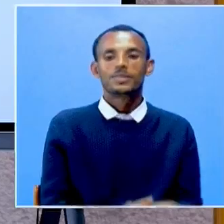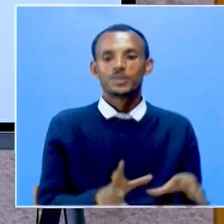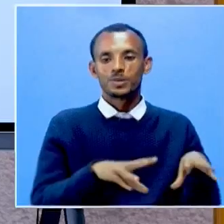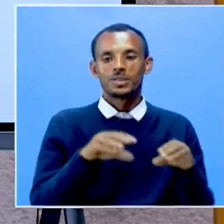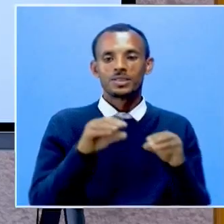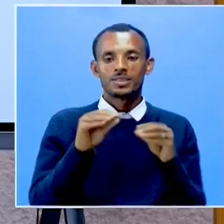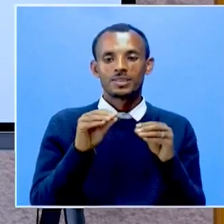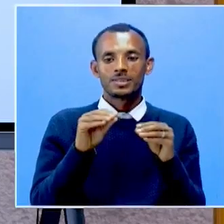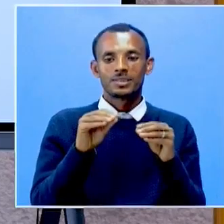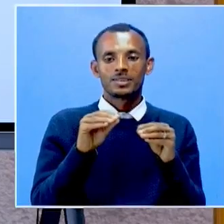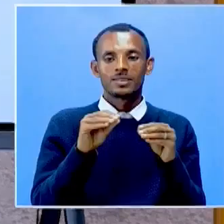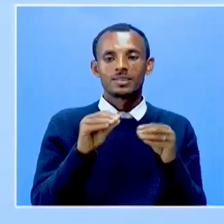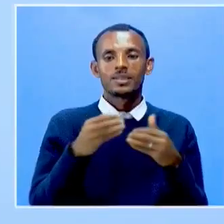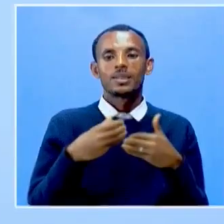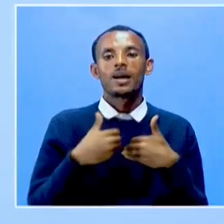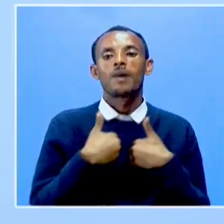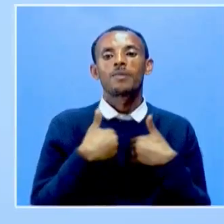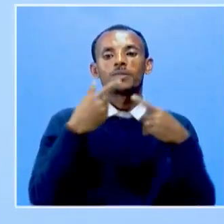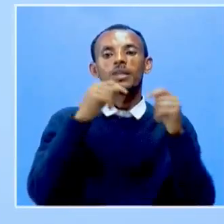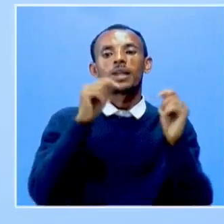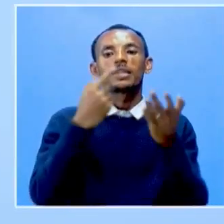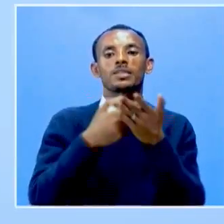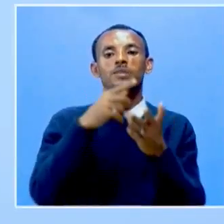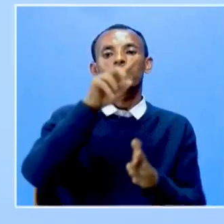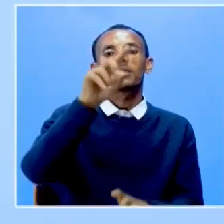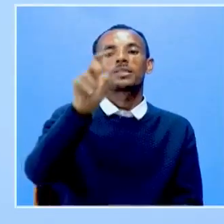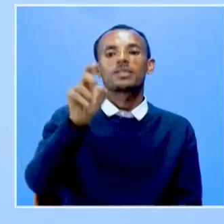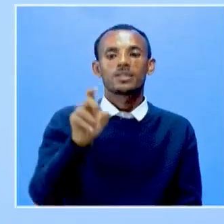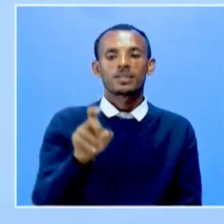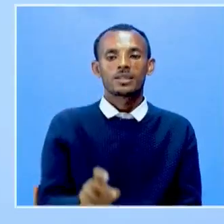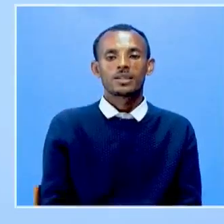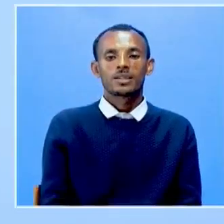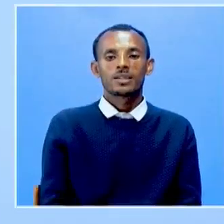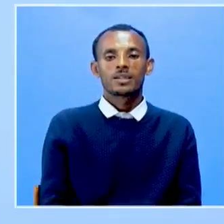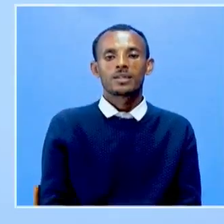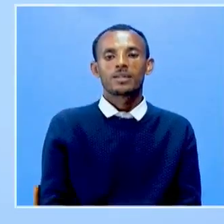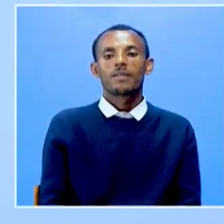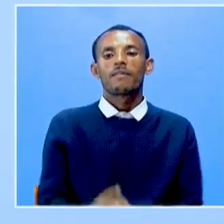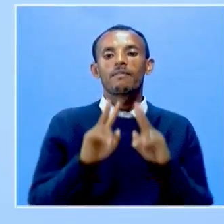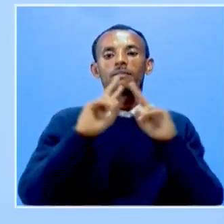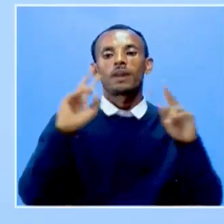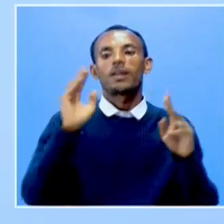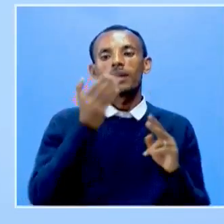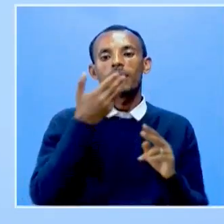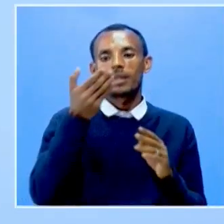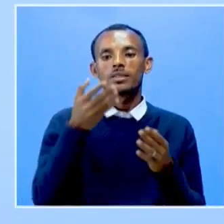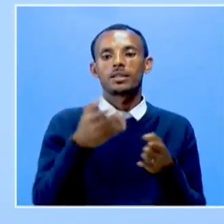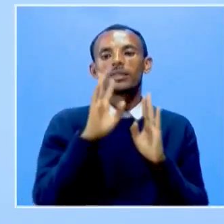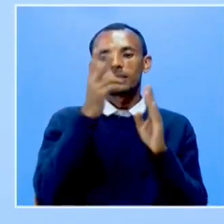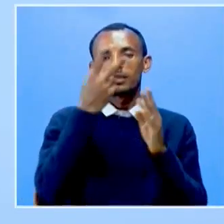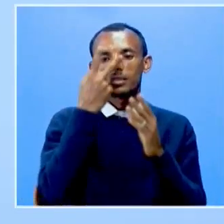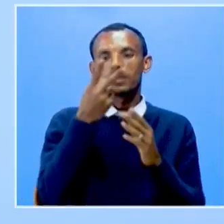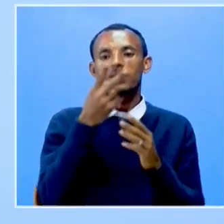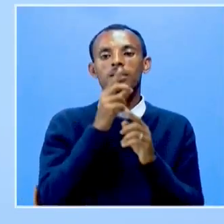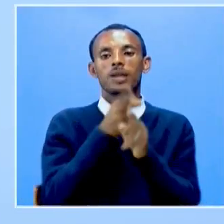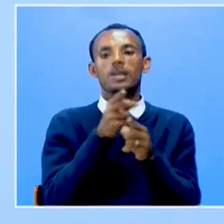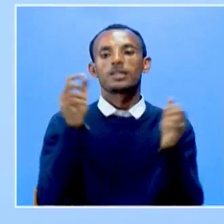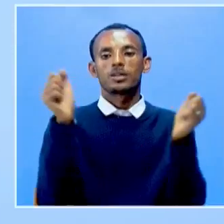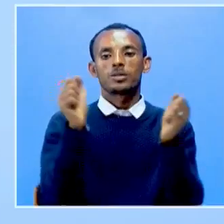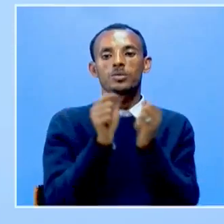Students, have you tried the question? Very nice. Let's see the answer